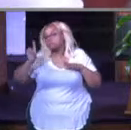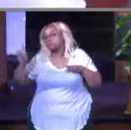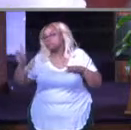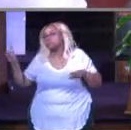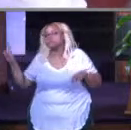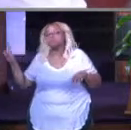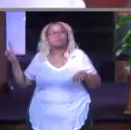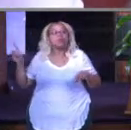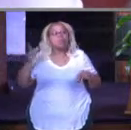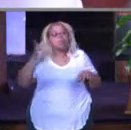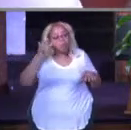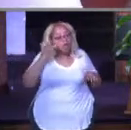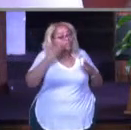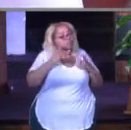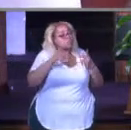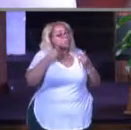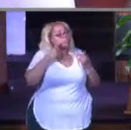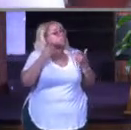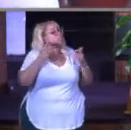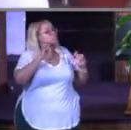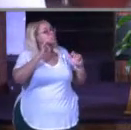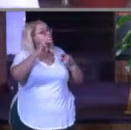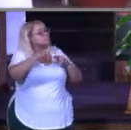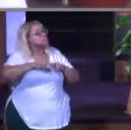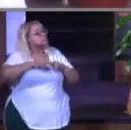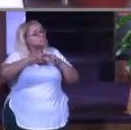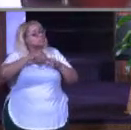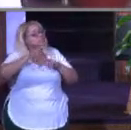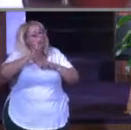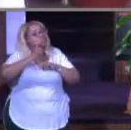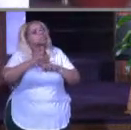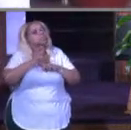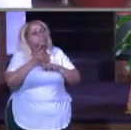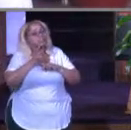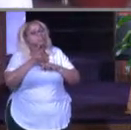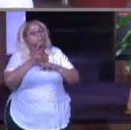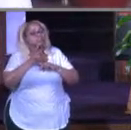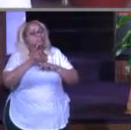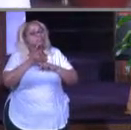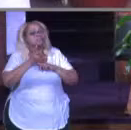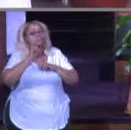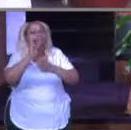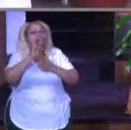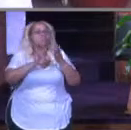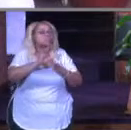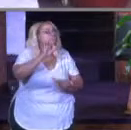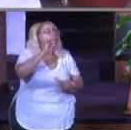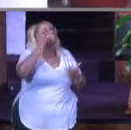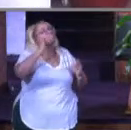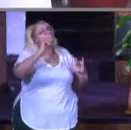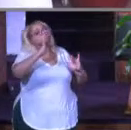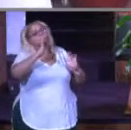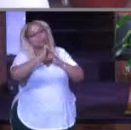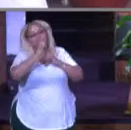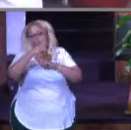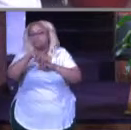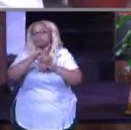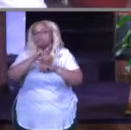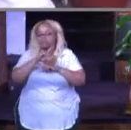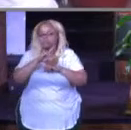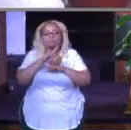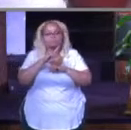your way out, because there's some people that's probably going to sit here for a while, because the Holy Spirit is still talking to